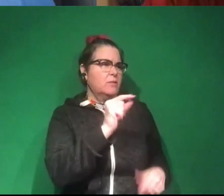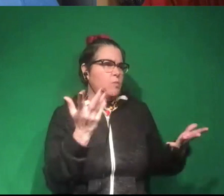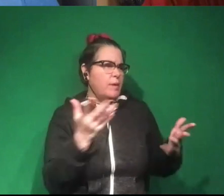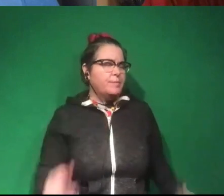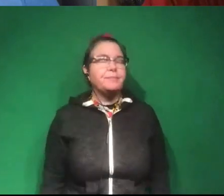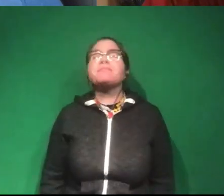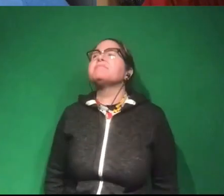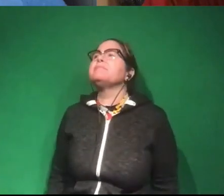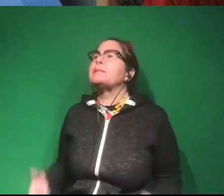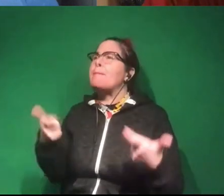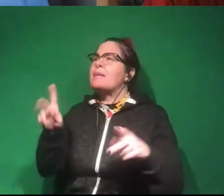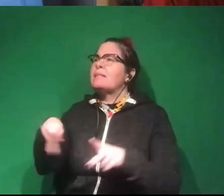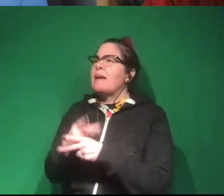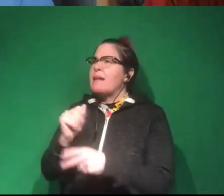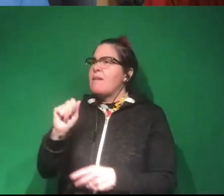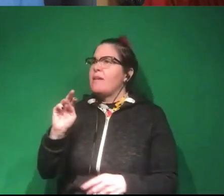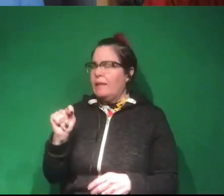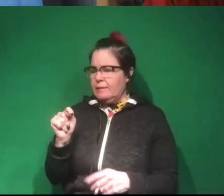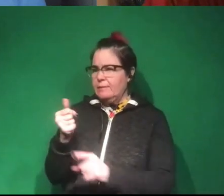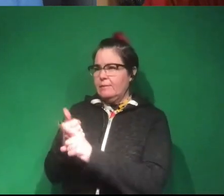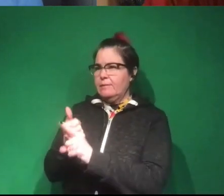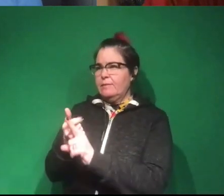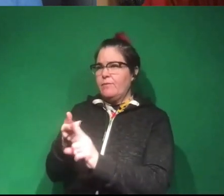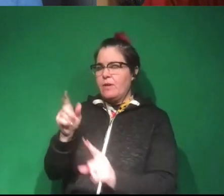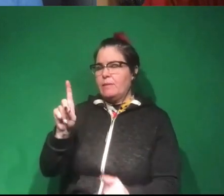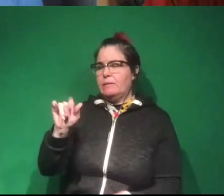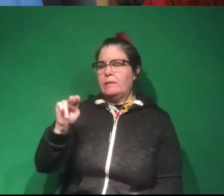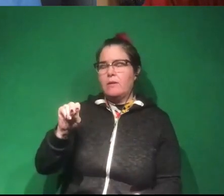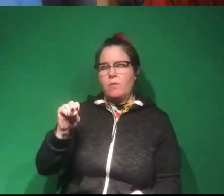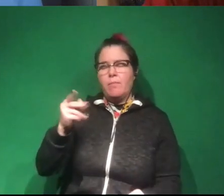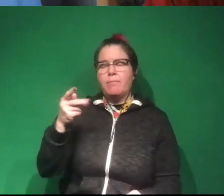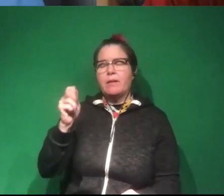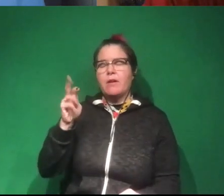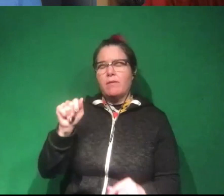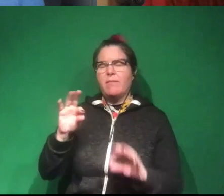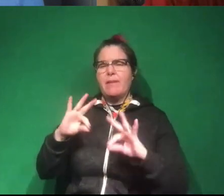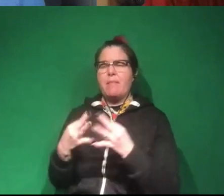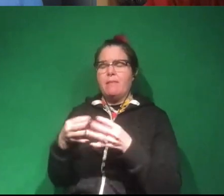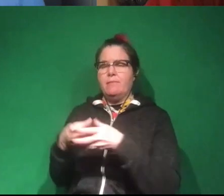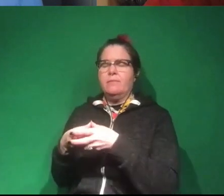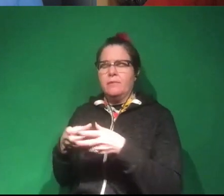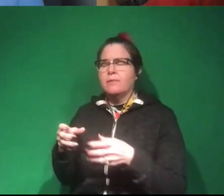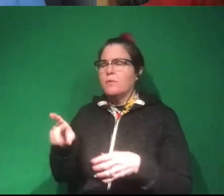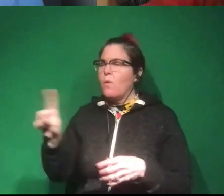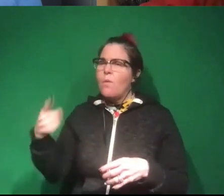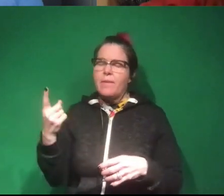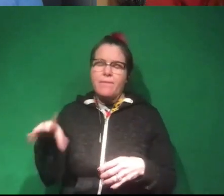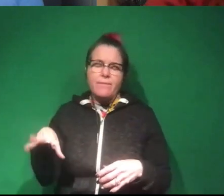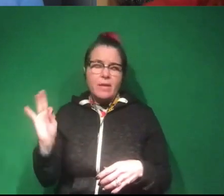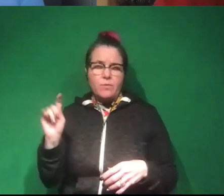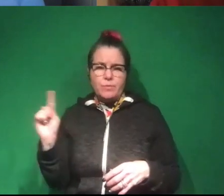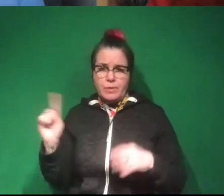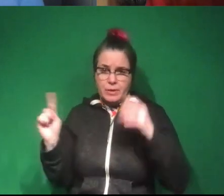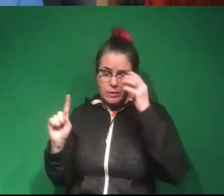The biggest type of ant is from the Dinopanera family. It's only found in the genus. It's only found